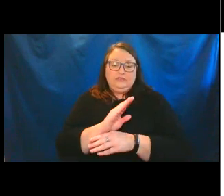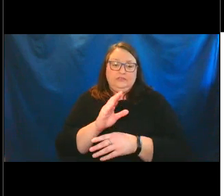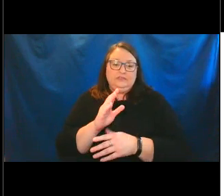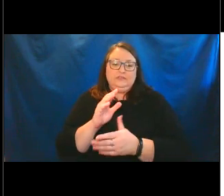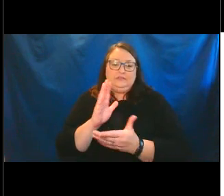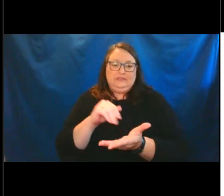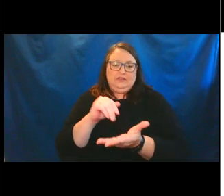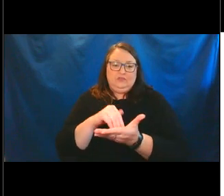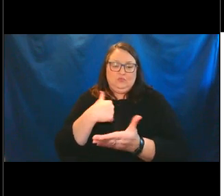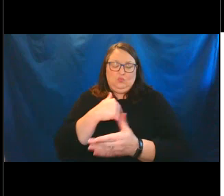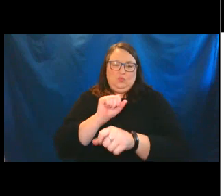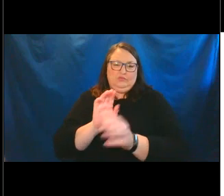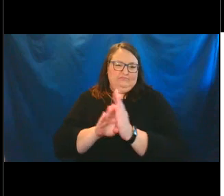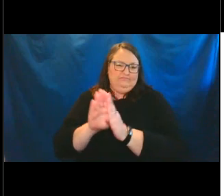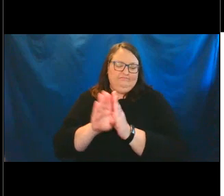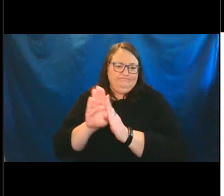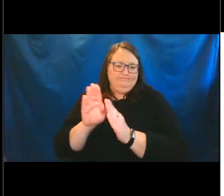slide.